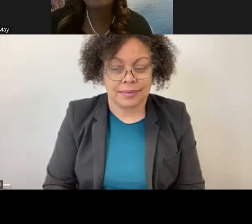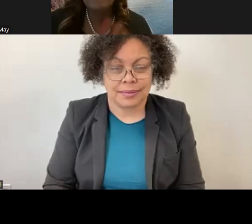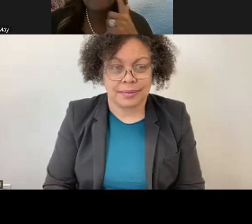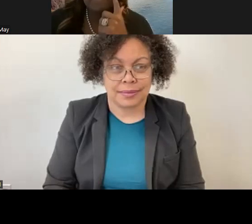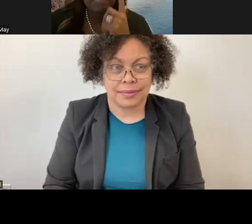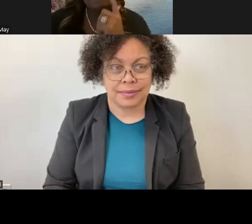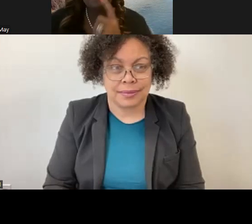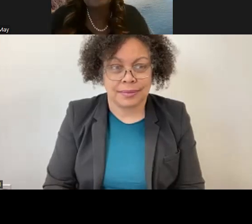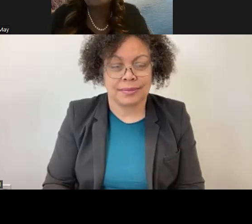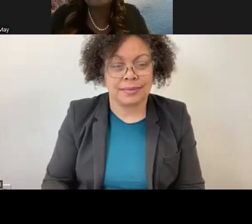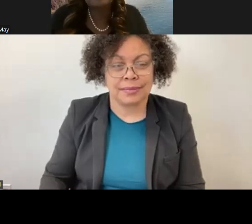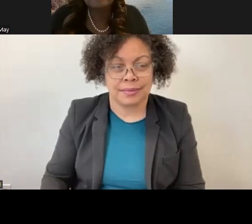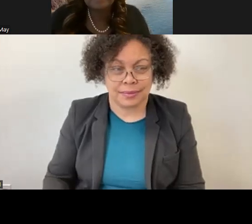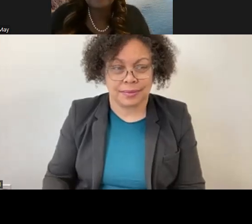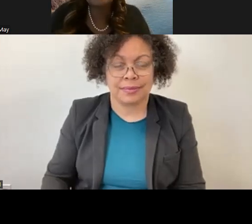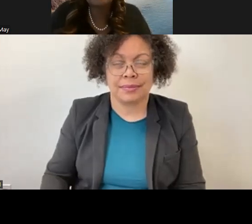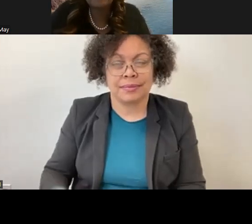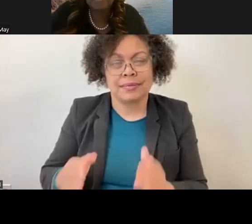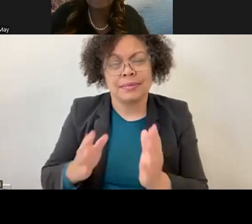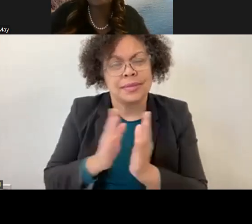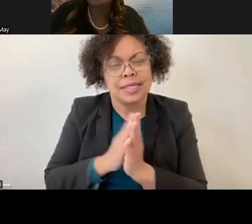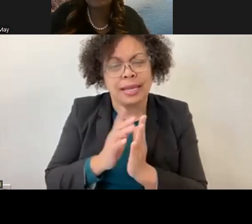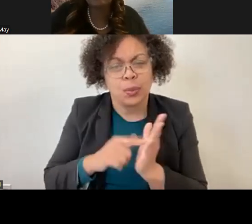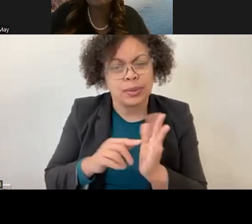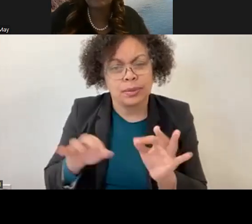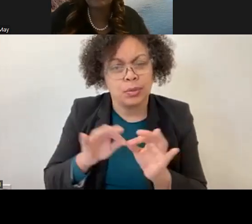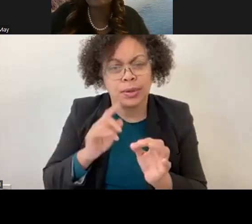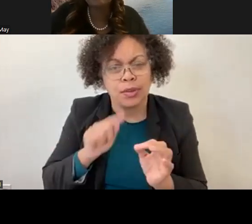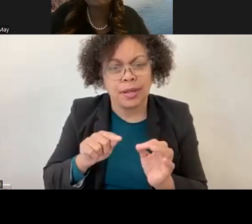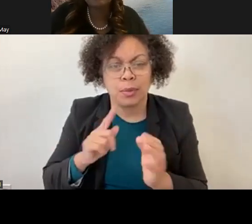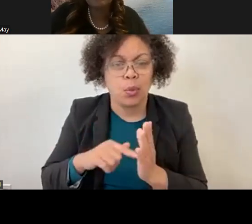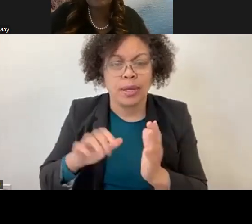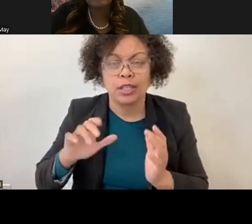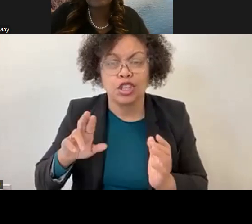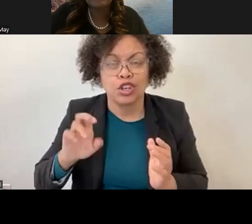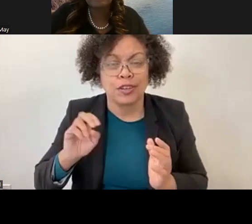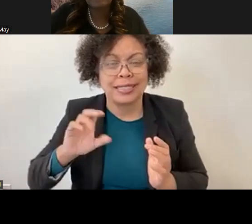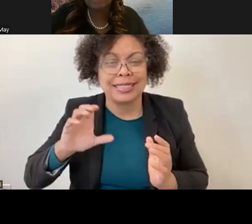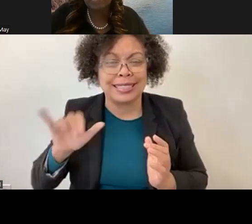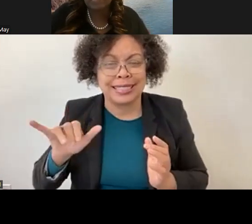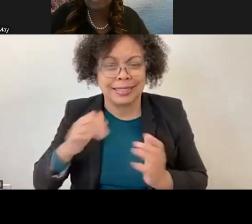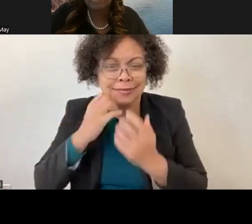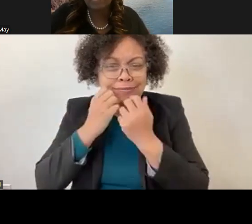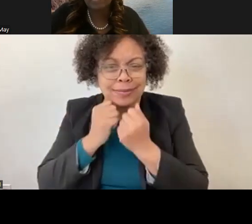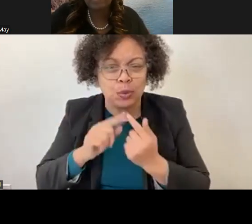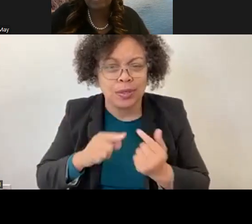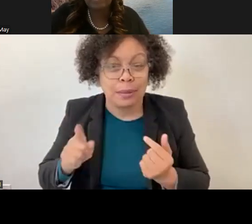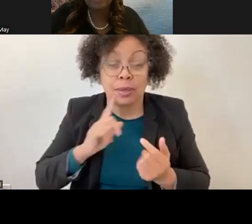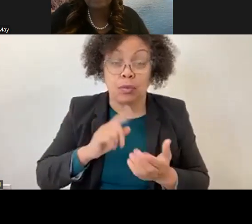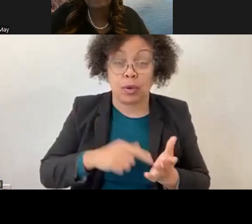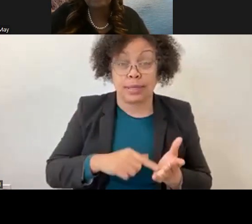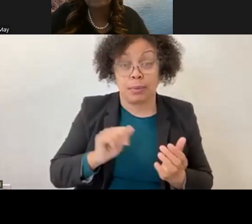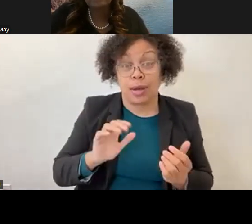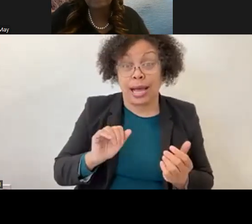Ask them what currency is of value for them, because we often, like in academia, there's certain things